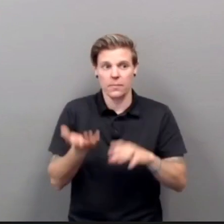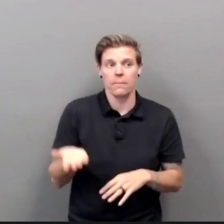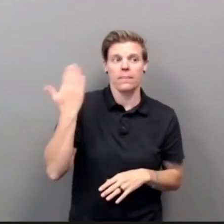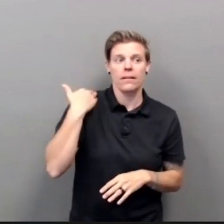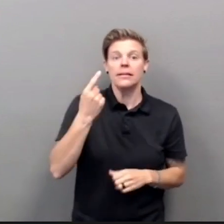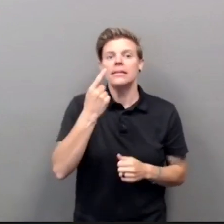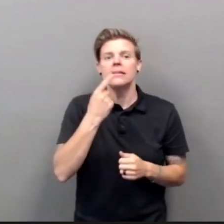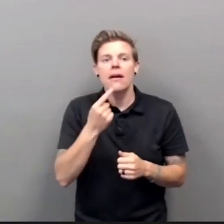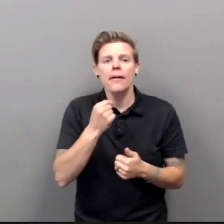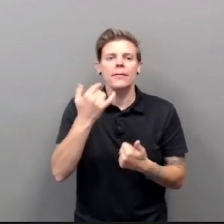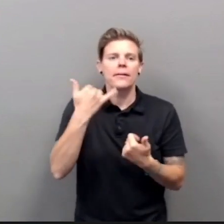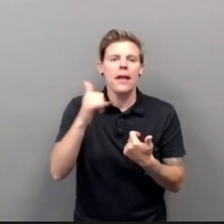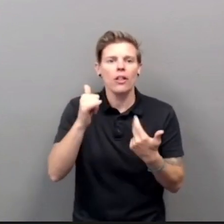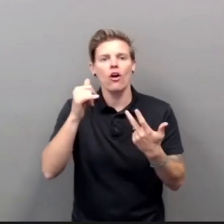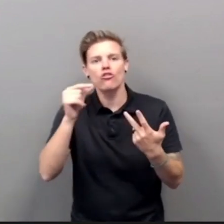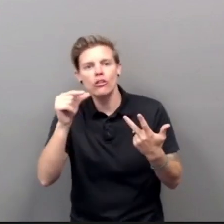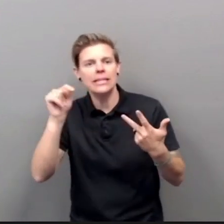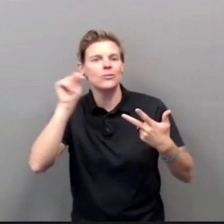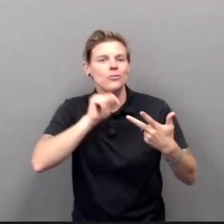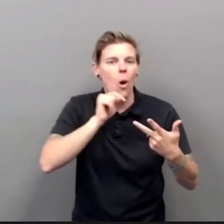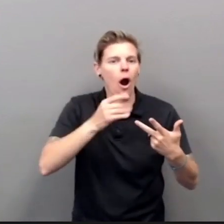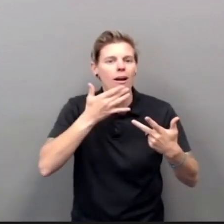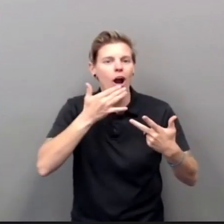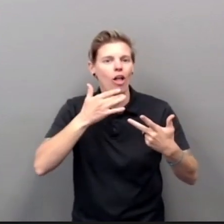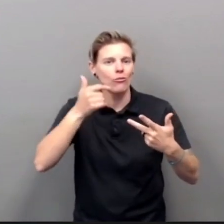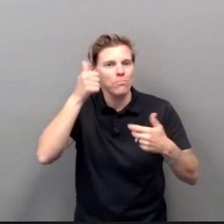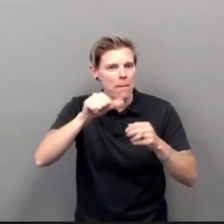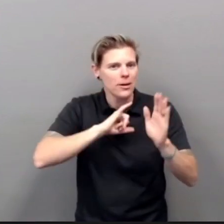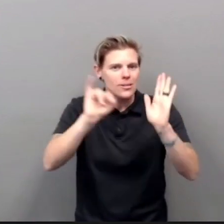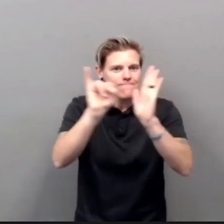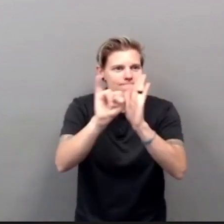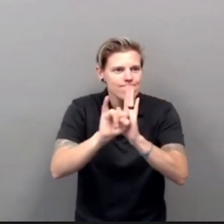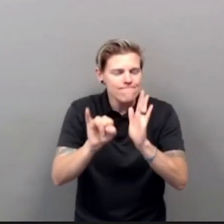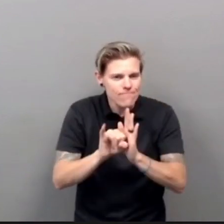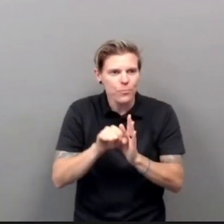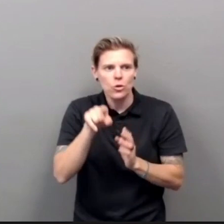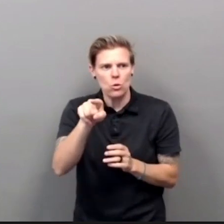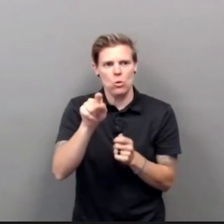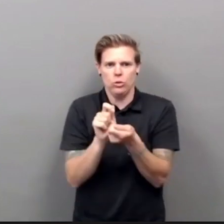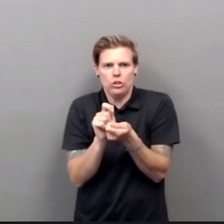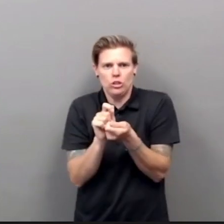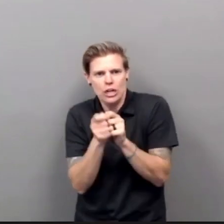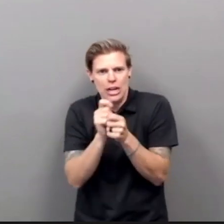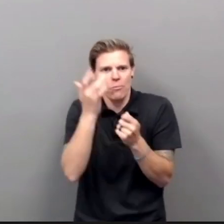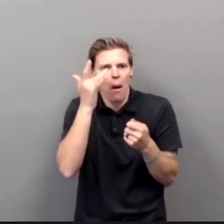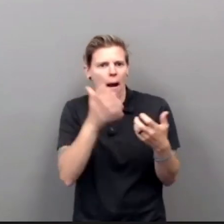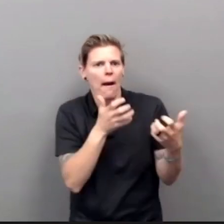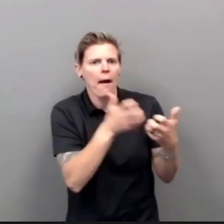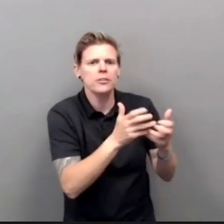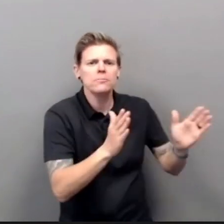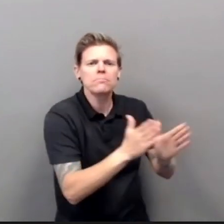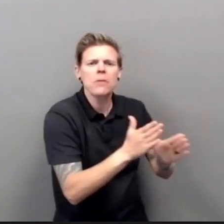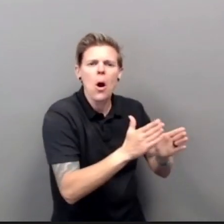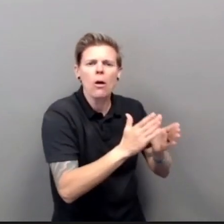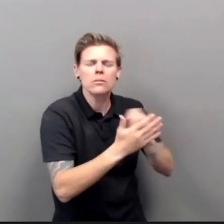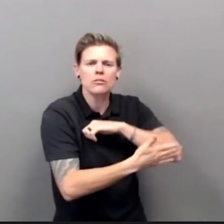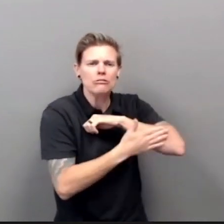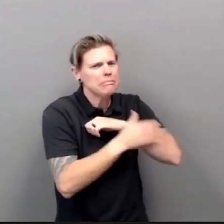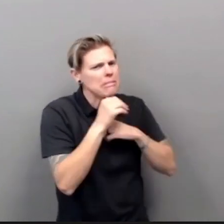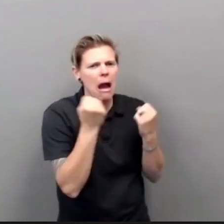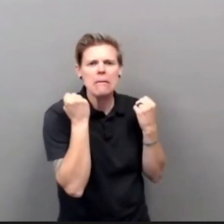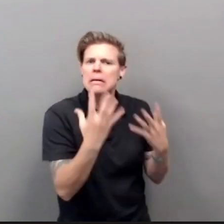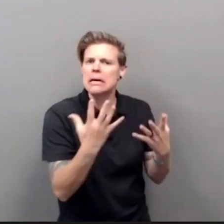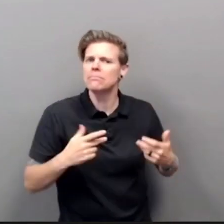smaller counties for some of those criteria. And when I look at the transmission rates